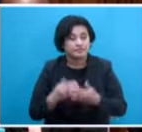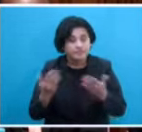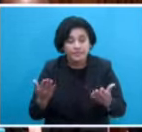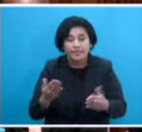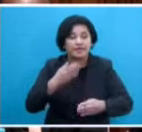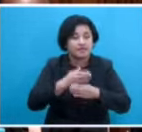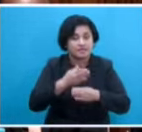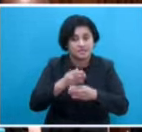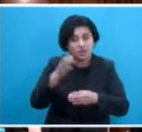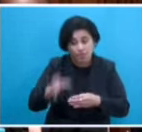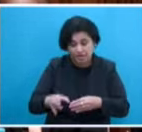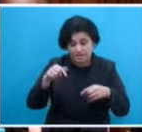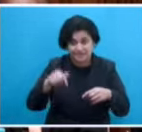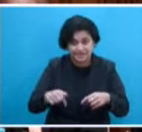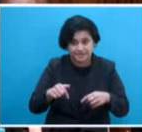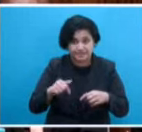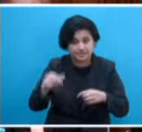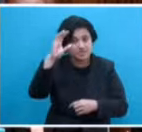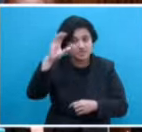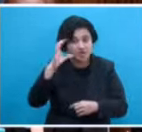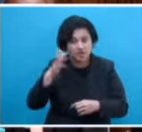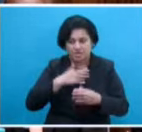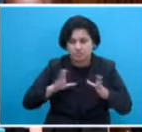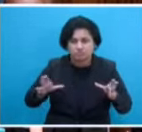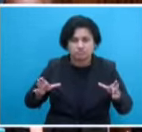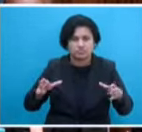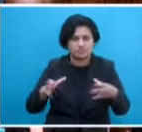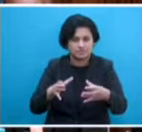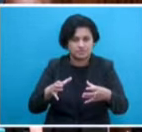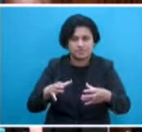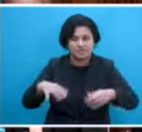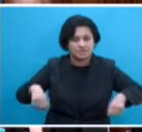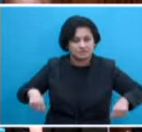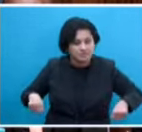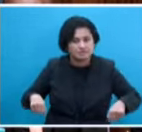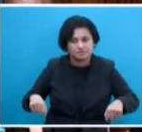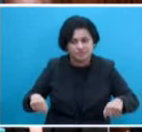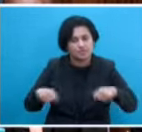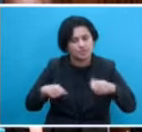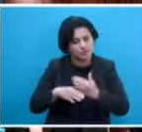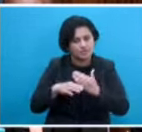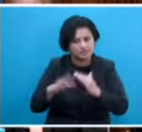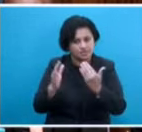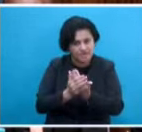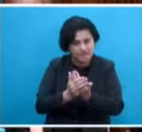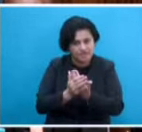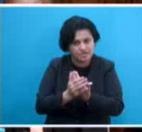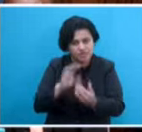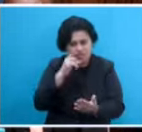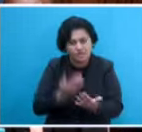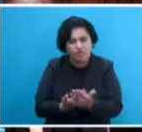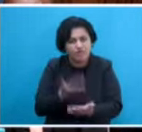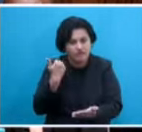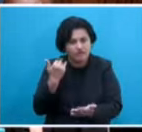in solidarity to press on and demand the democratic rights to assemble and the freedom of speech to fight against poverty, to